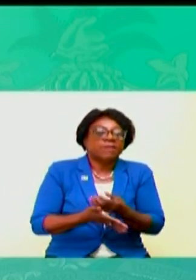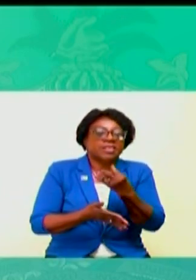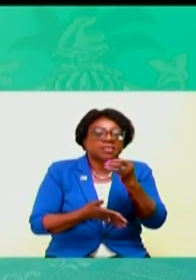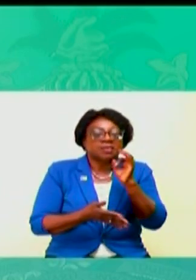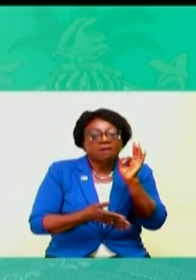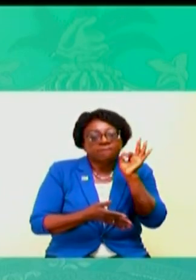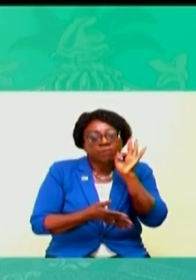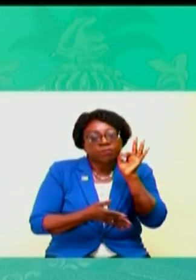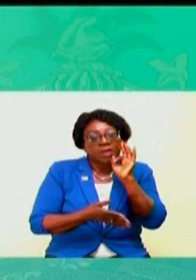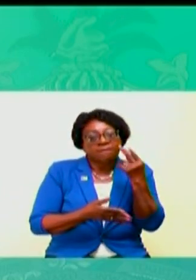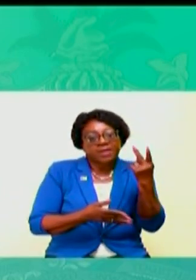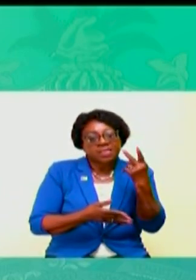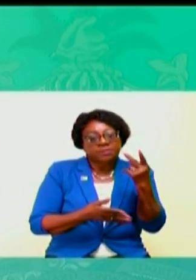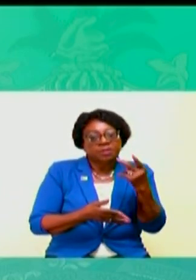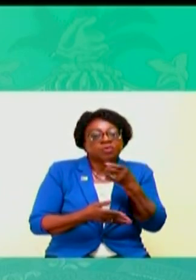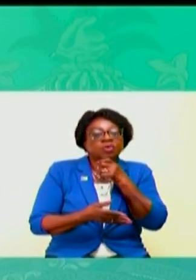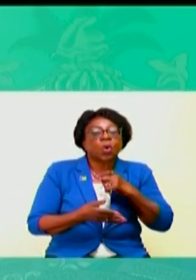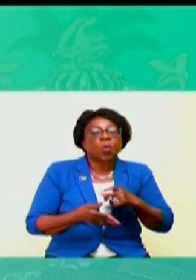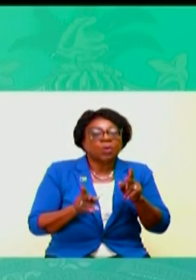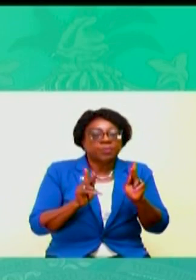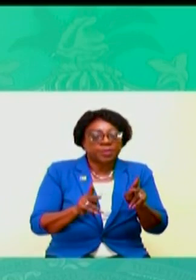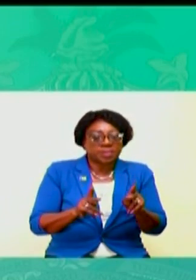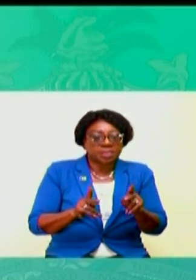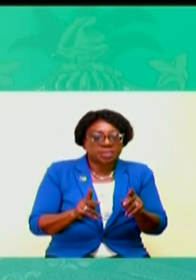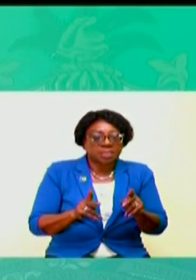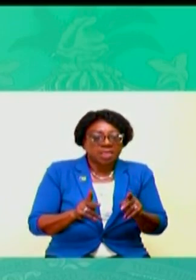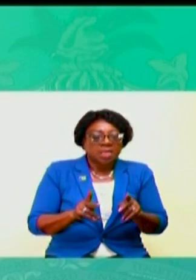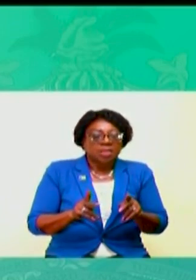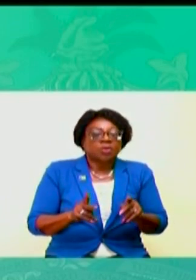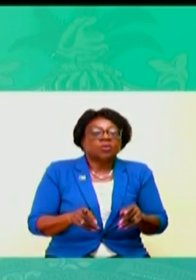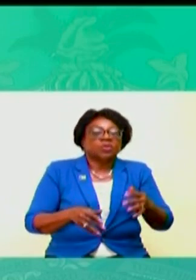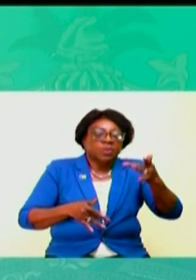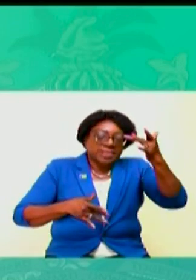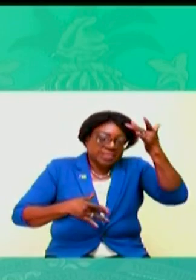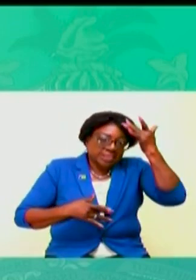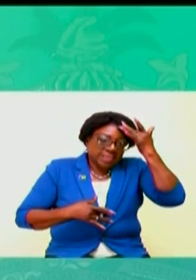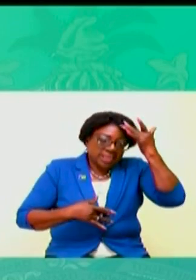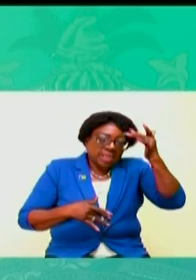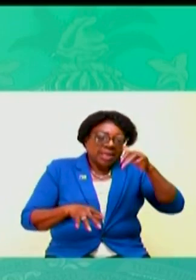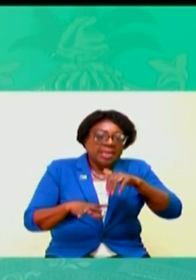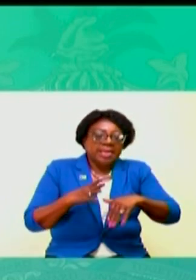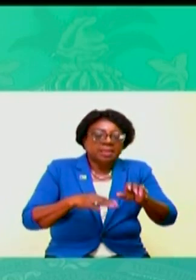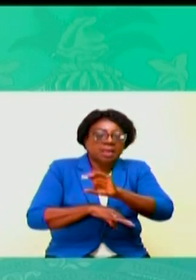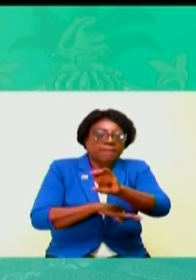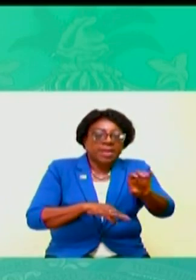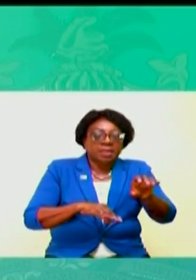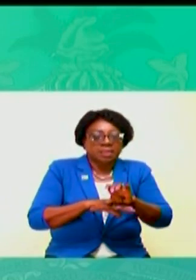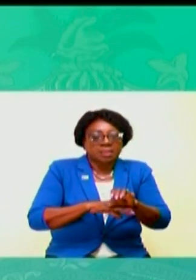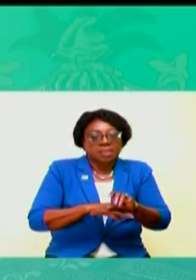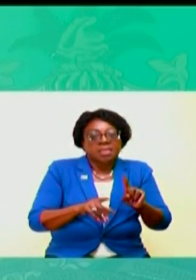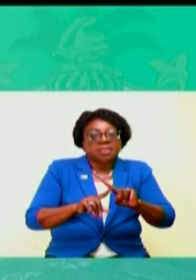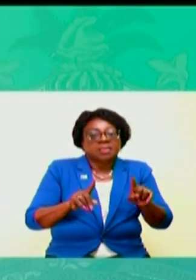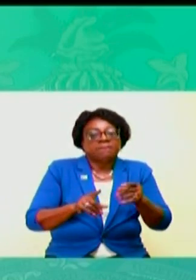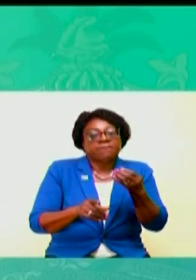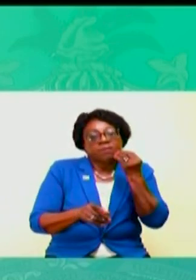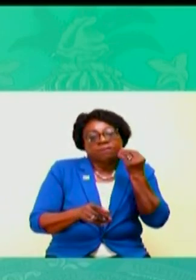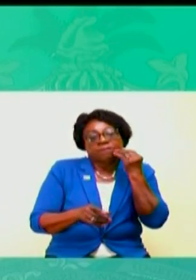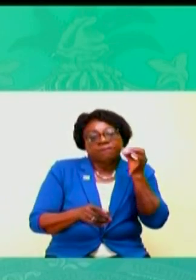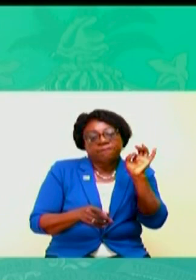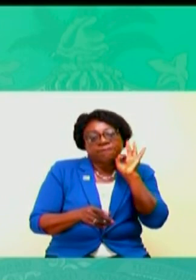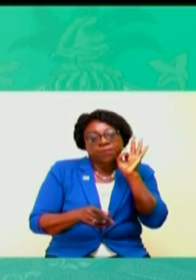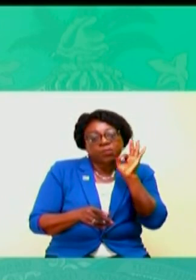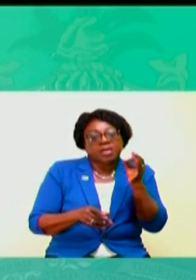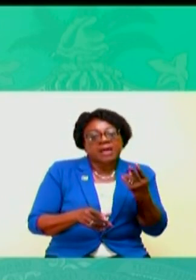aged, the shut-in, and sick of Carmichael. The varieties of fruit and vegetables vary weekly and